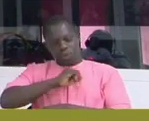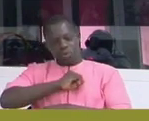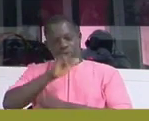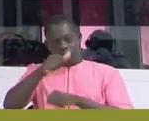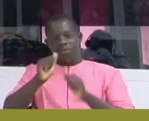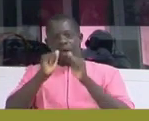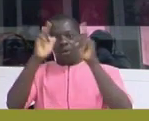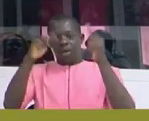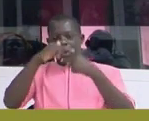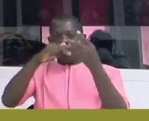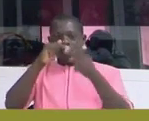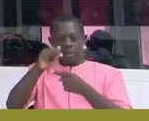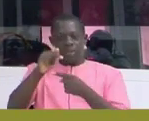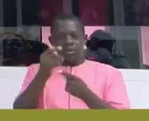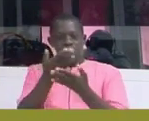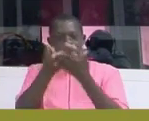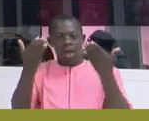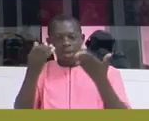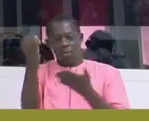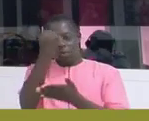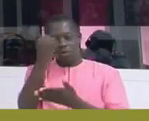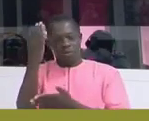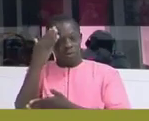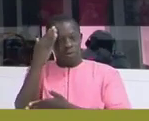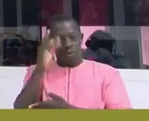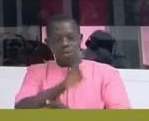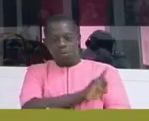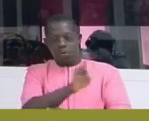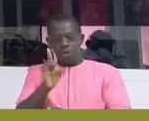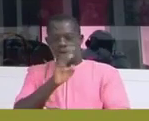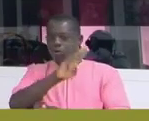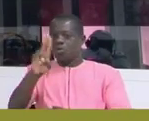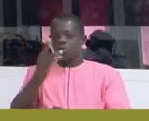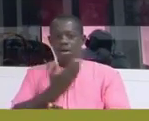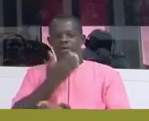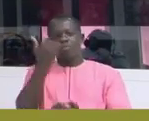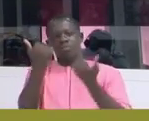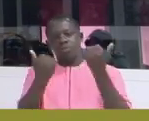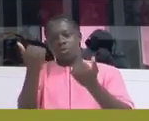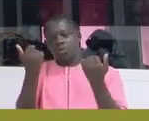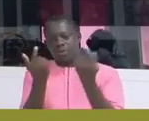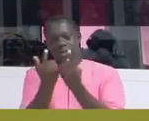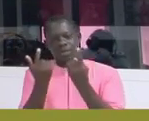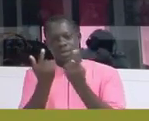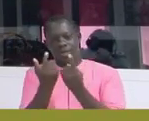you will be aware because he knows that we did not have any machines. So